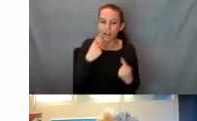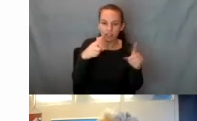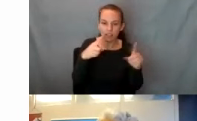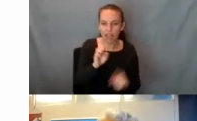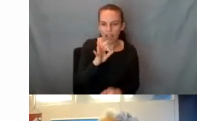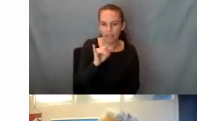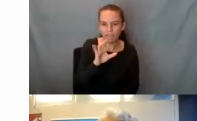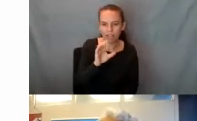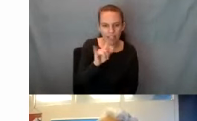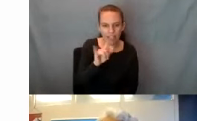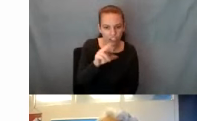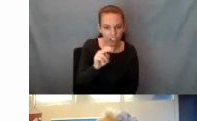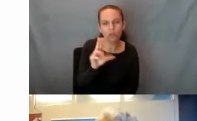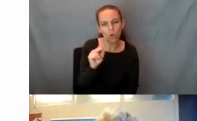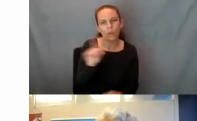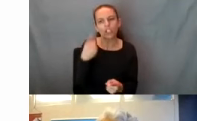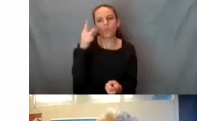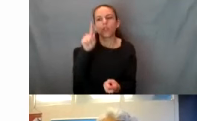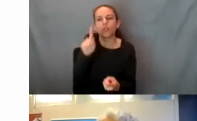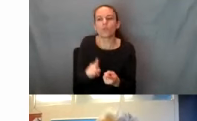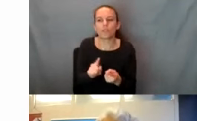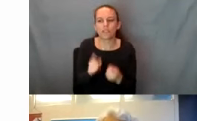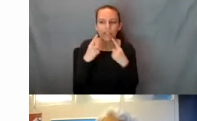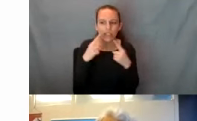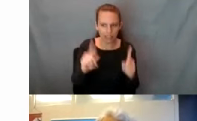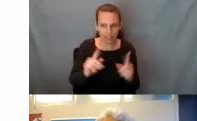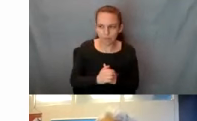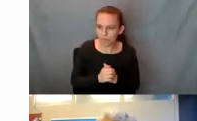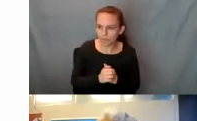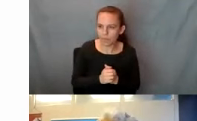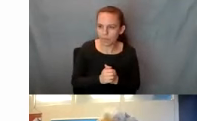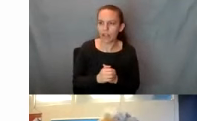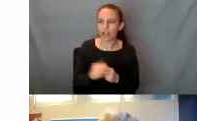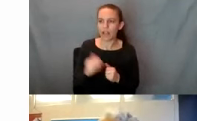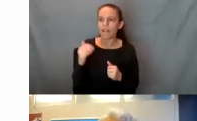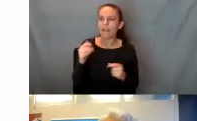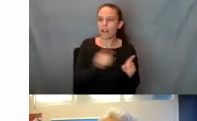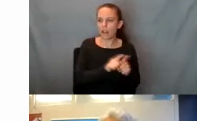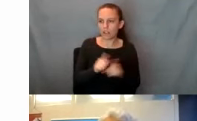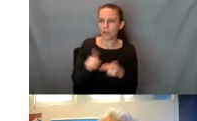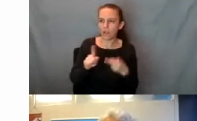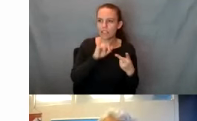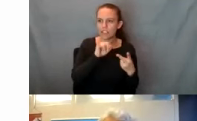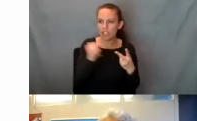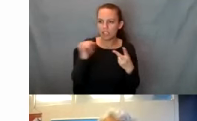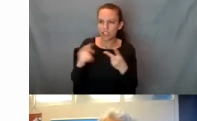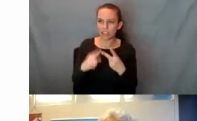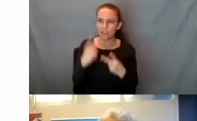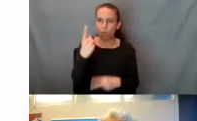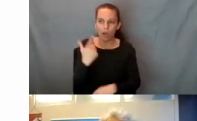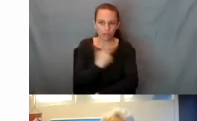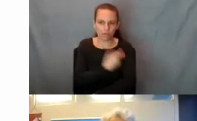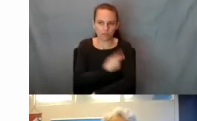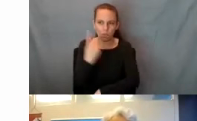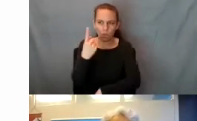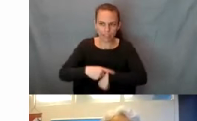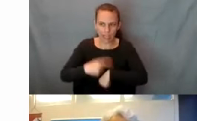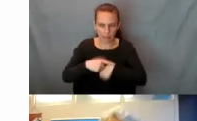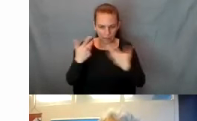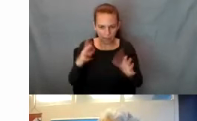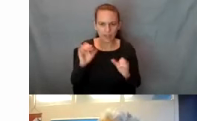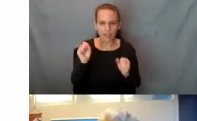efficacy. Similarly, for the J&J vaccine, this is a single-dose vaccine, can be stored in a refrigerator, so it's really easy